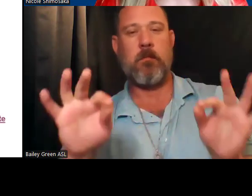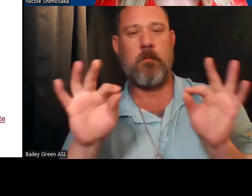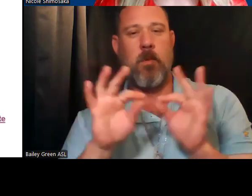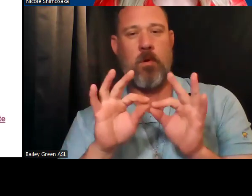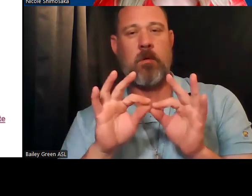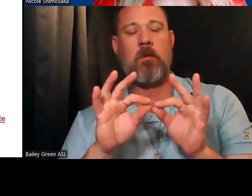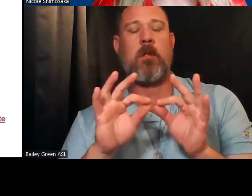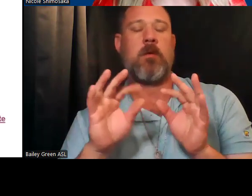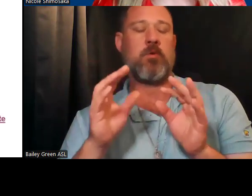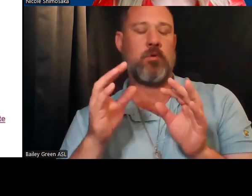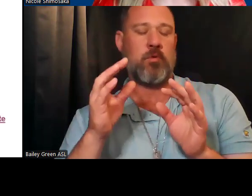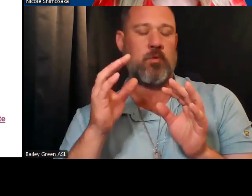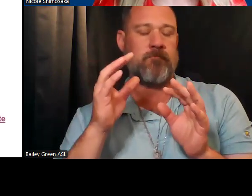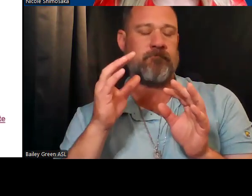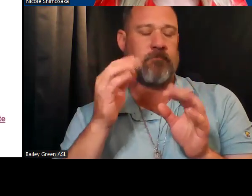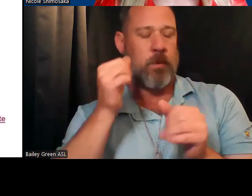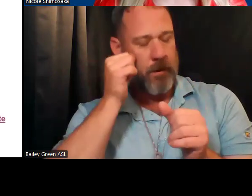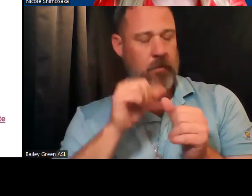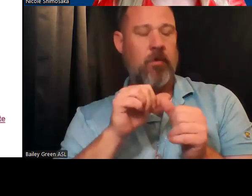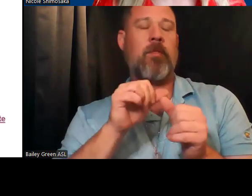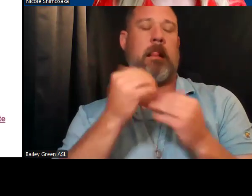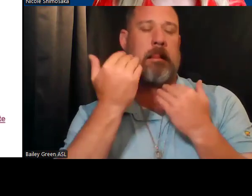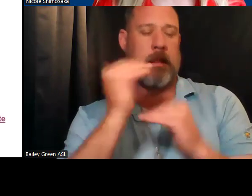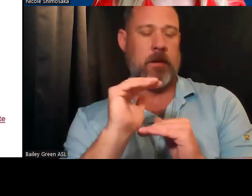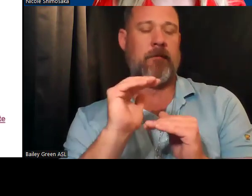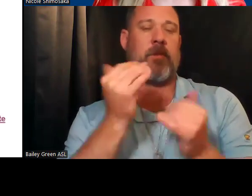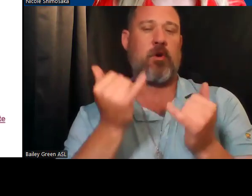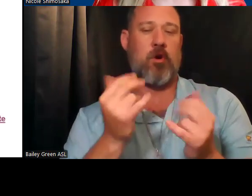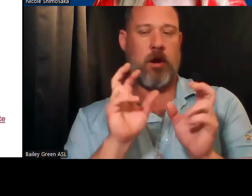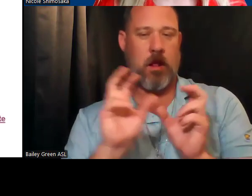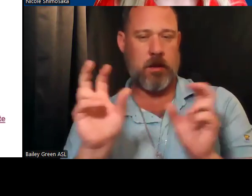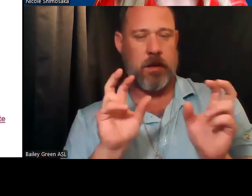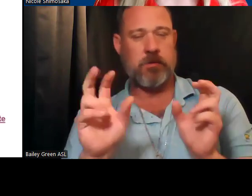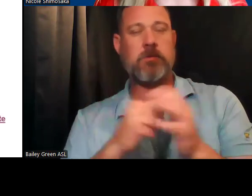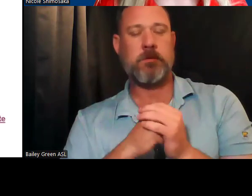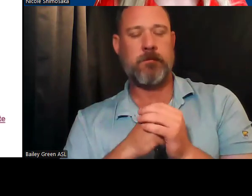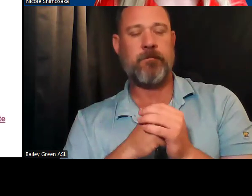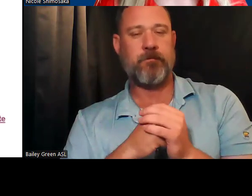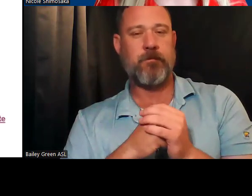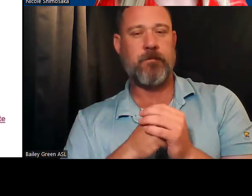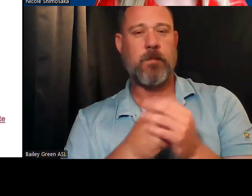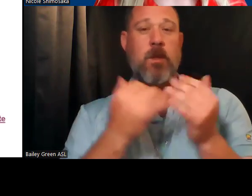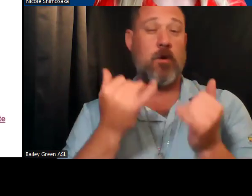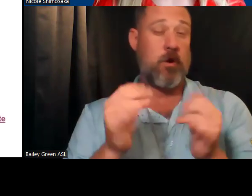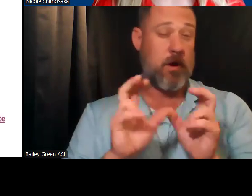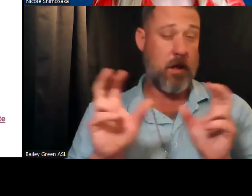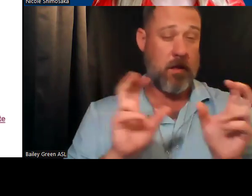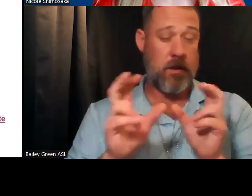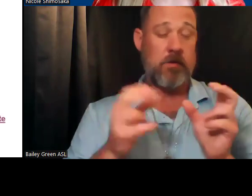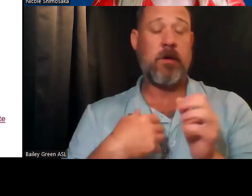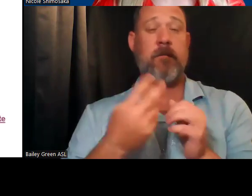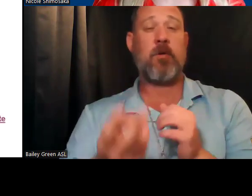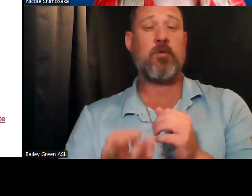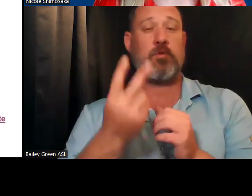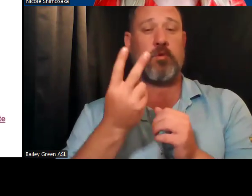the limitations of the current allocations and the current formula. The current allocations have two